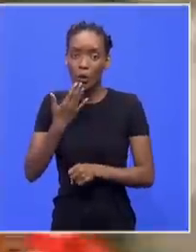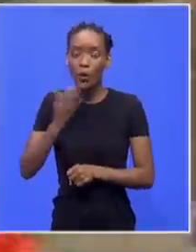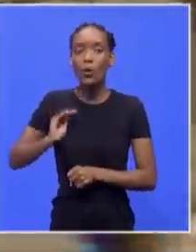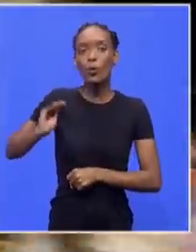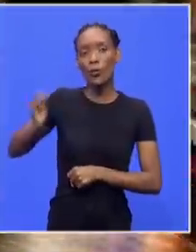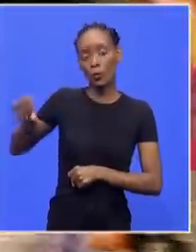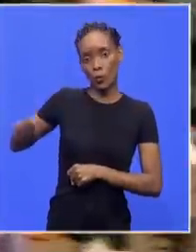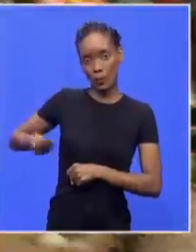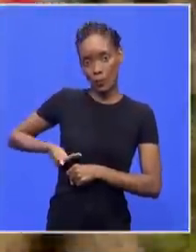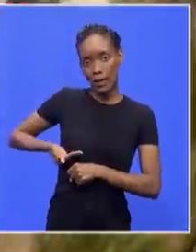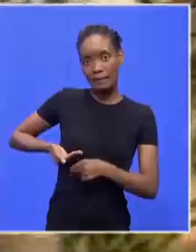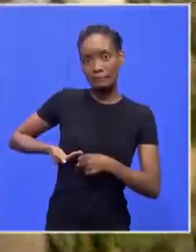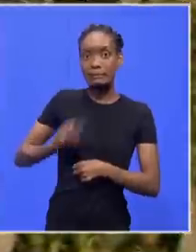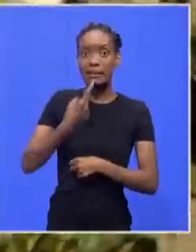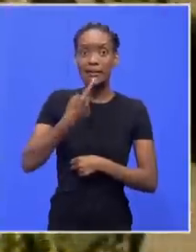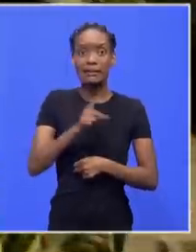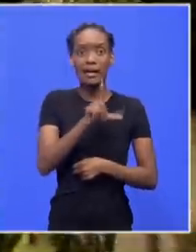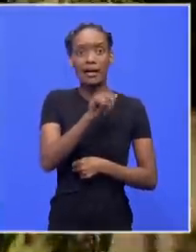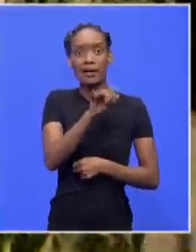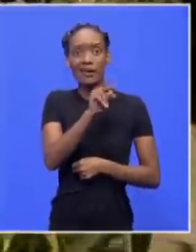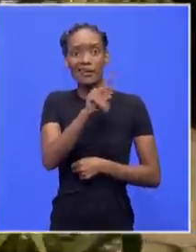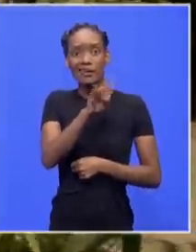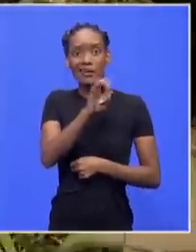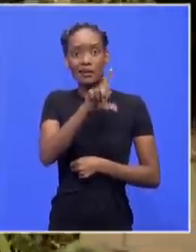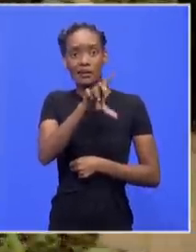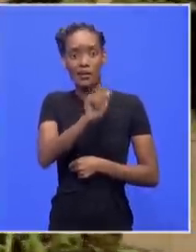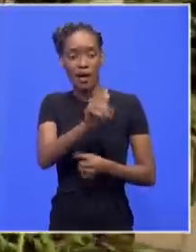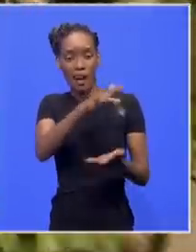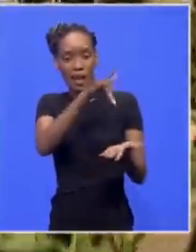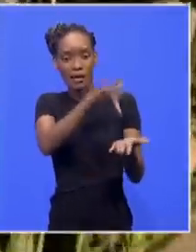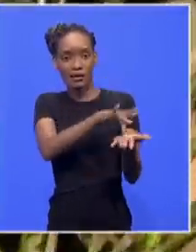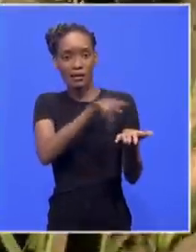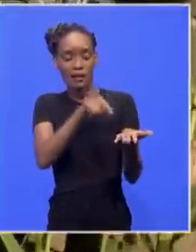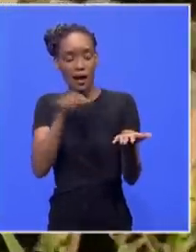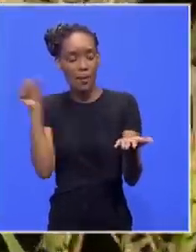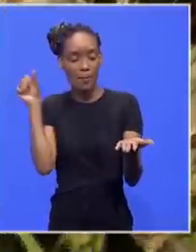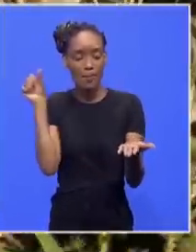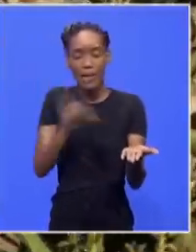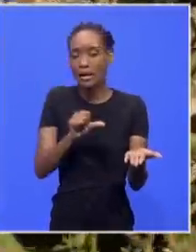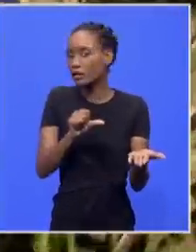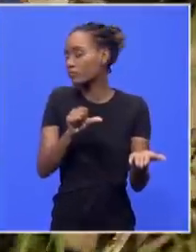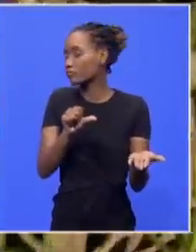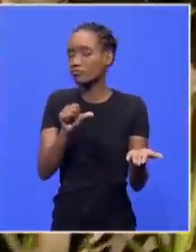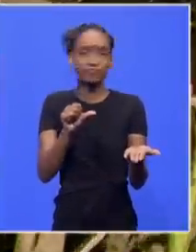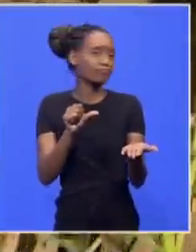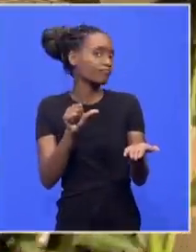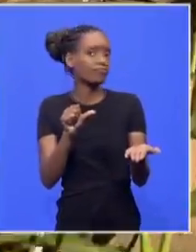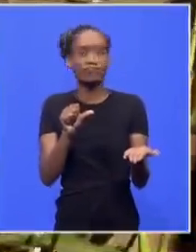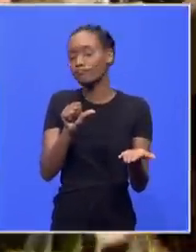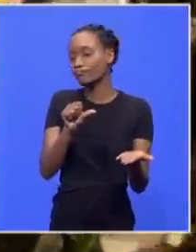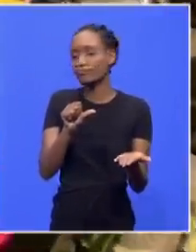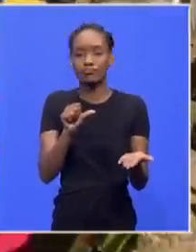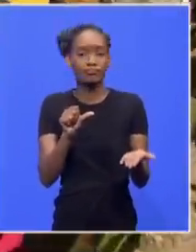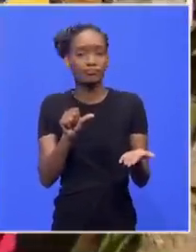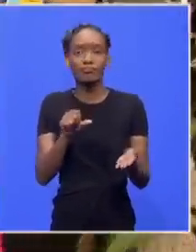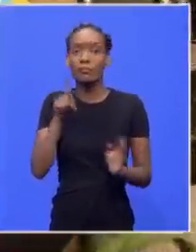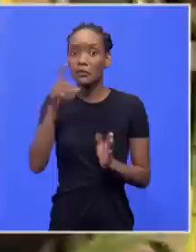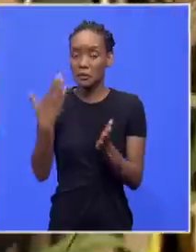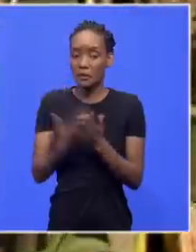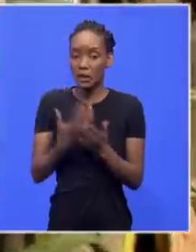that Lindela is not where they would be going to again. You can see